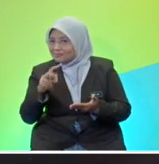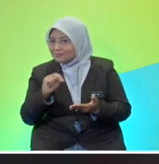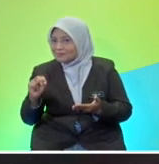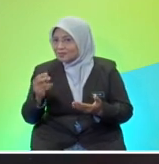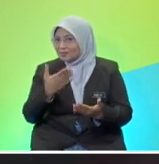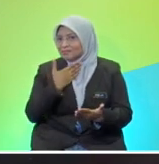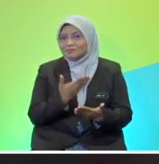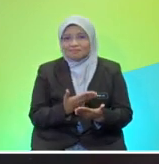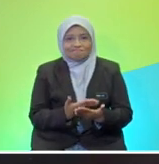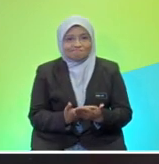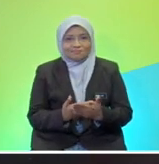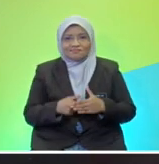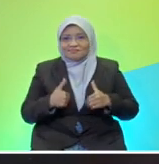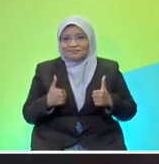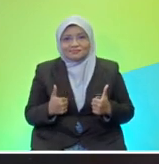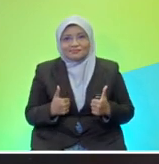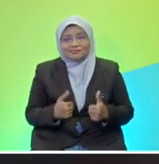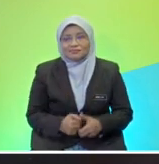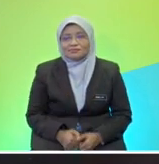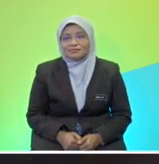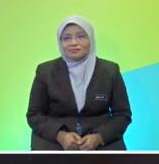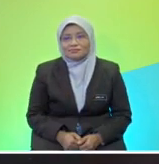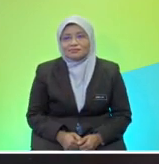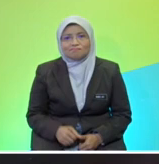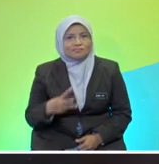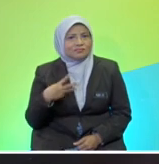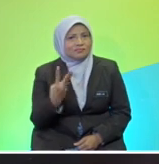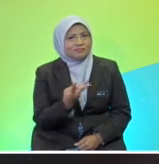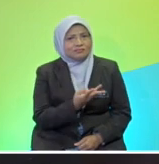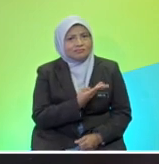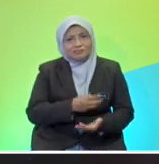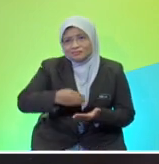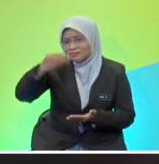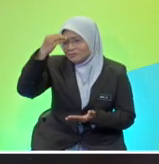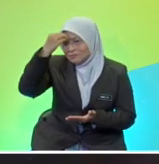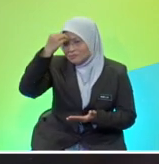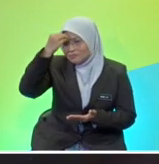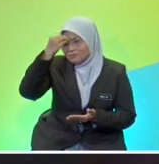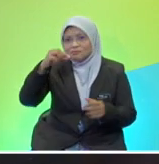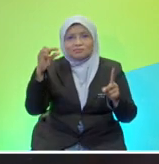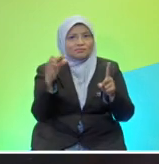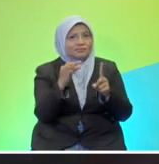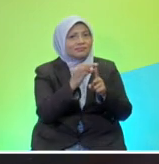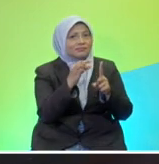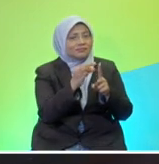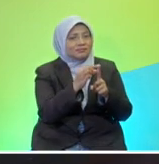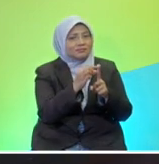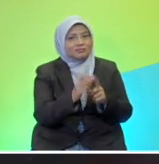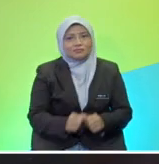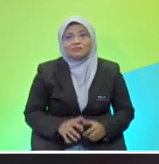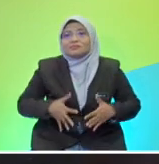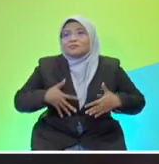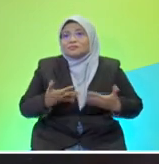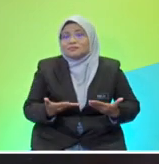Okay. All right, since we have learned the words, you know how to say the words, you